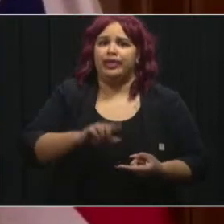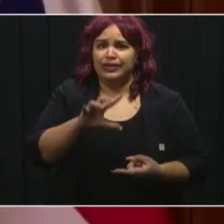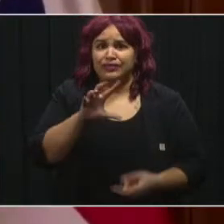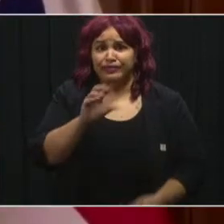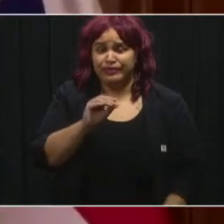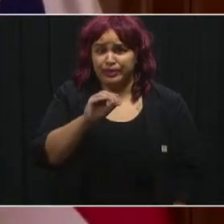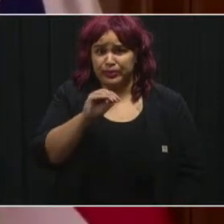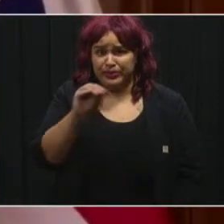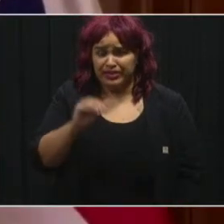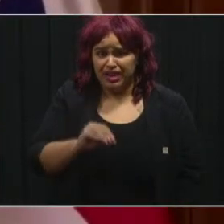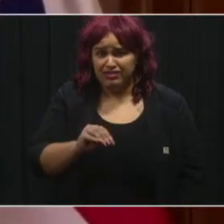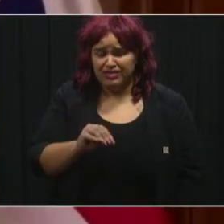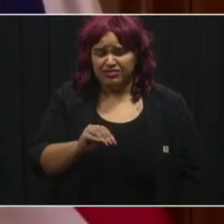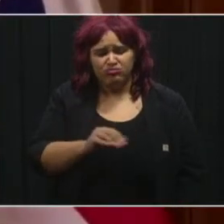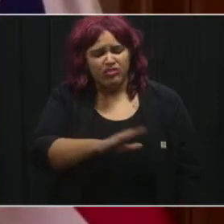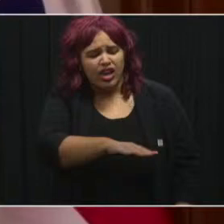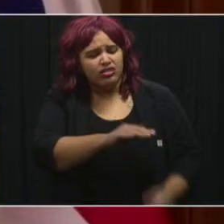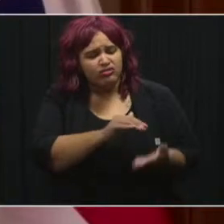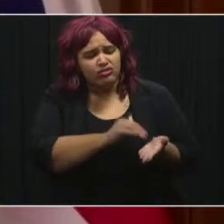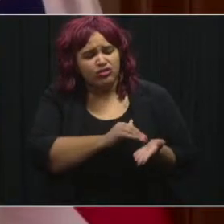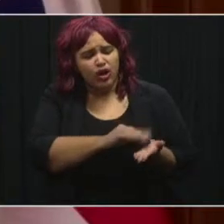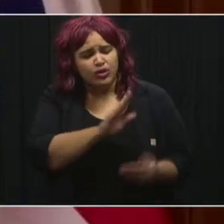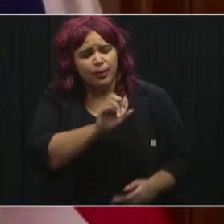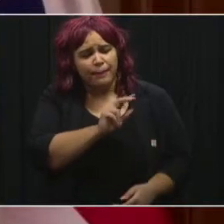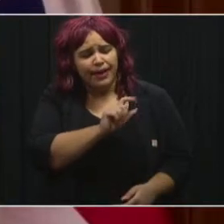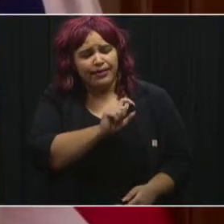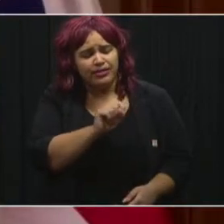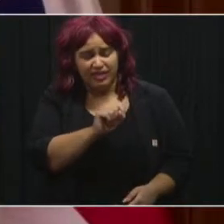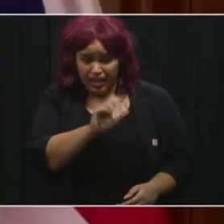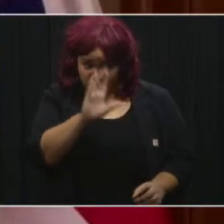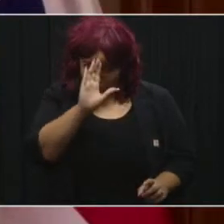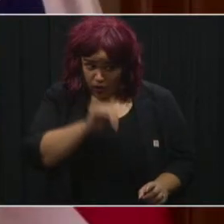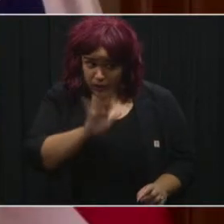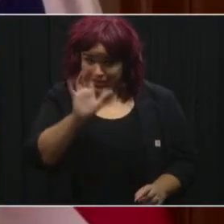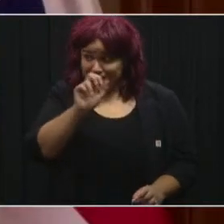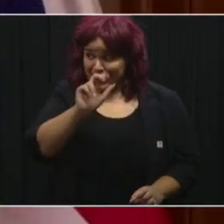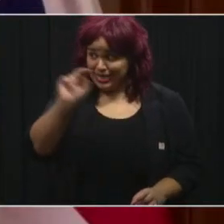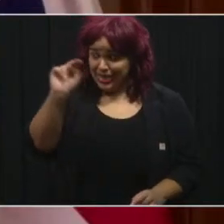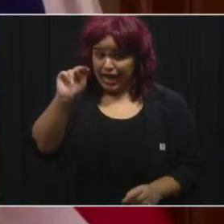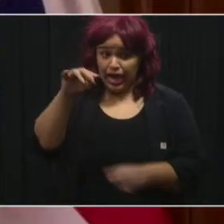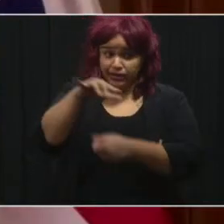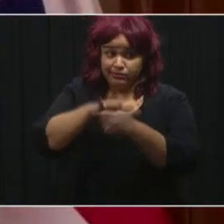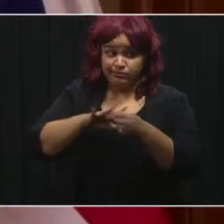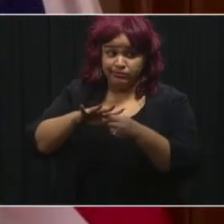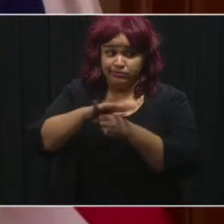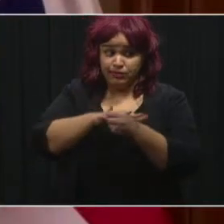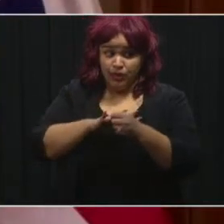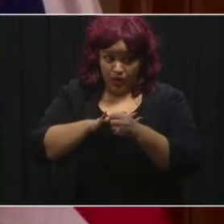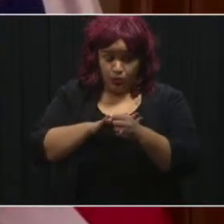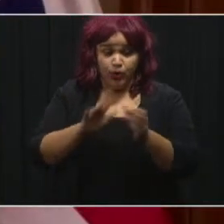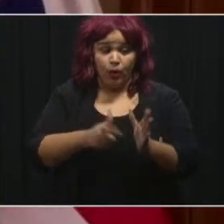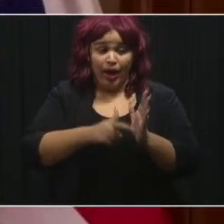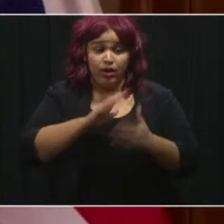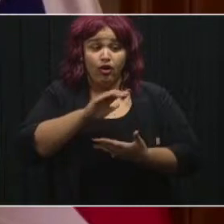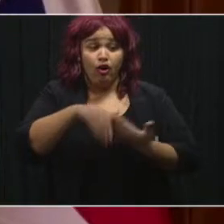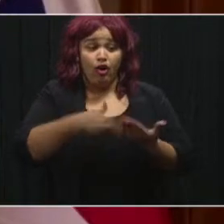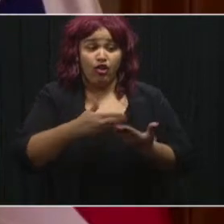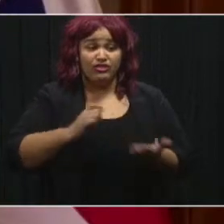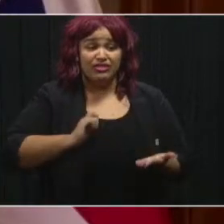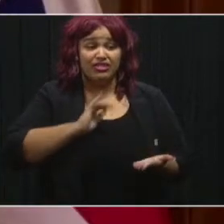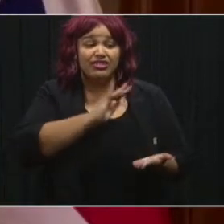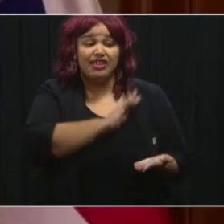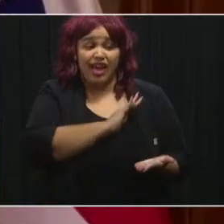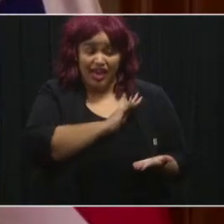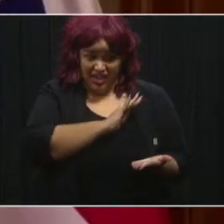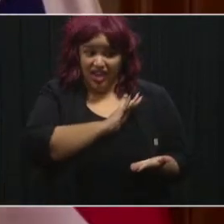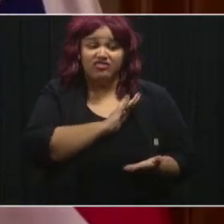as you know, Dr. Bennett, the vaccine mandate deadline for Greater Cincinnati hospitals is is fast approaching. Do you think that that is having